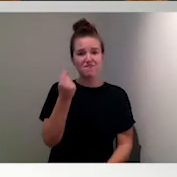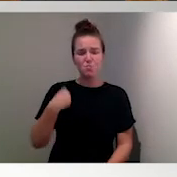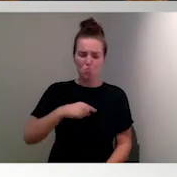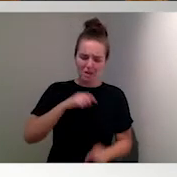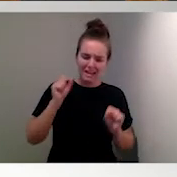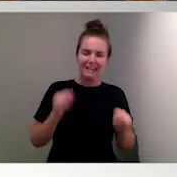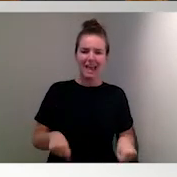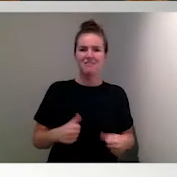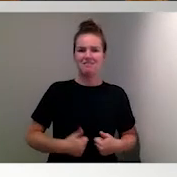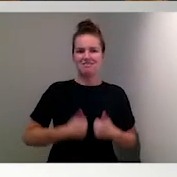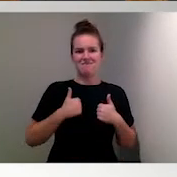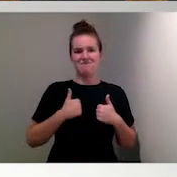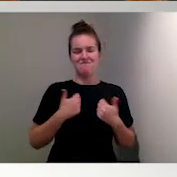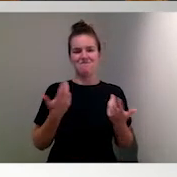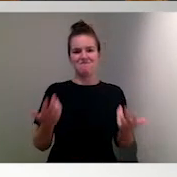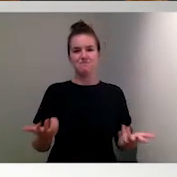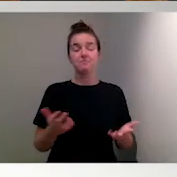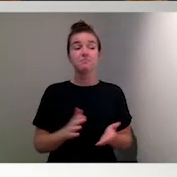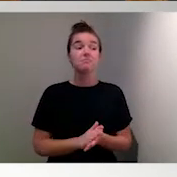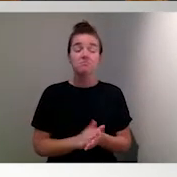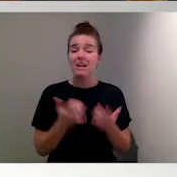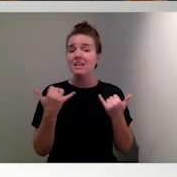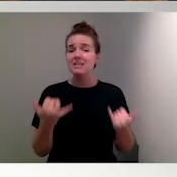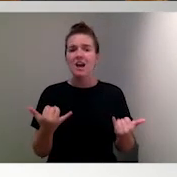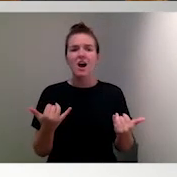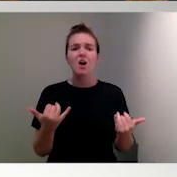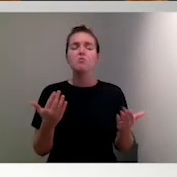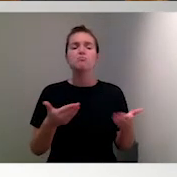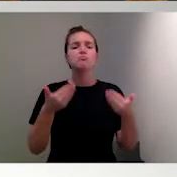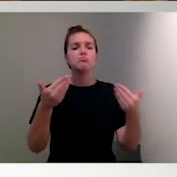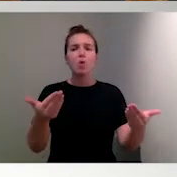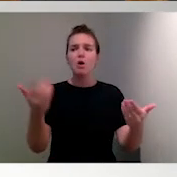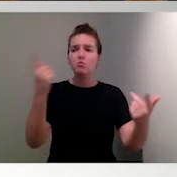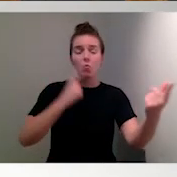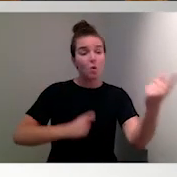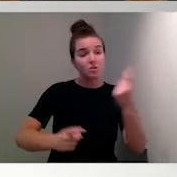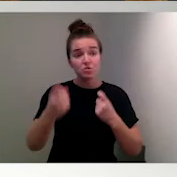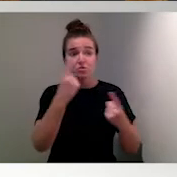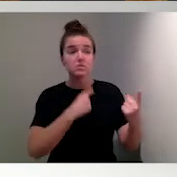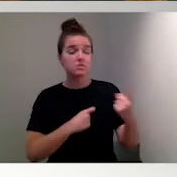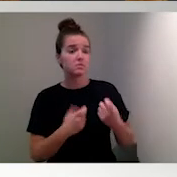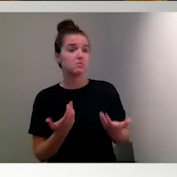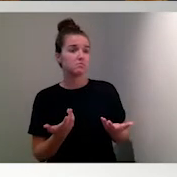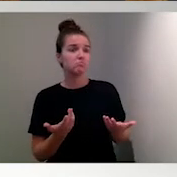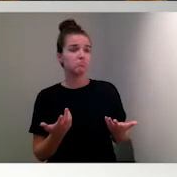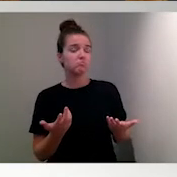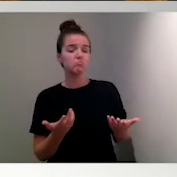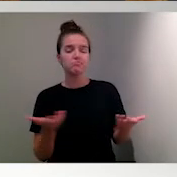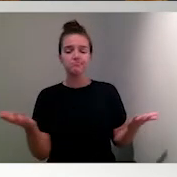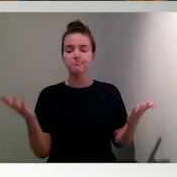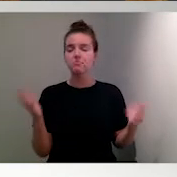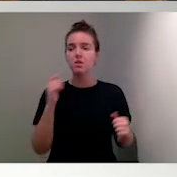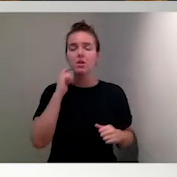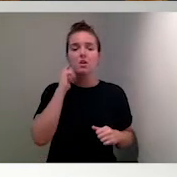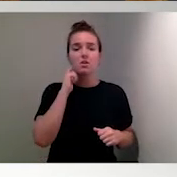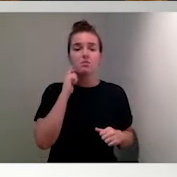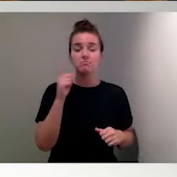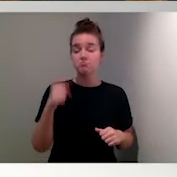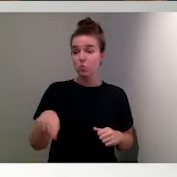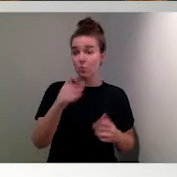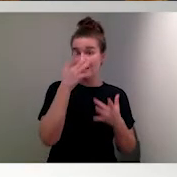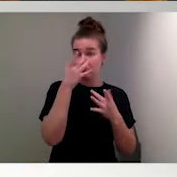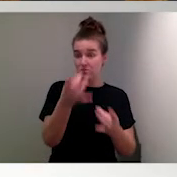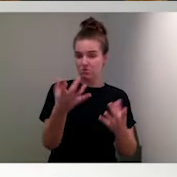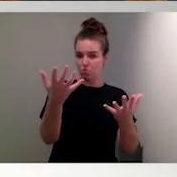any questions. If you guys have any questions for me, I'd love to hear them. If you're interested in traveling somewhere, we'd